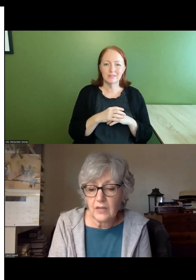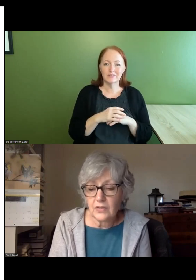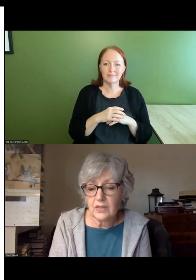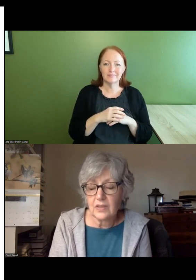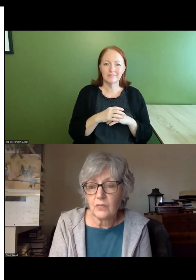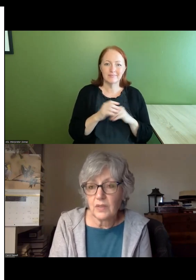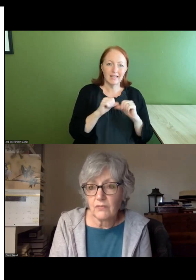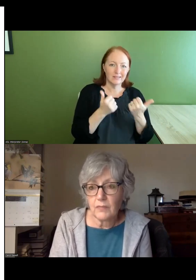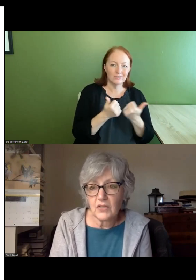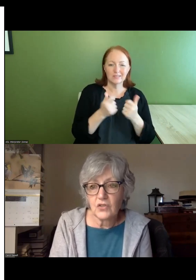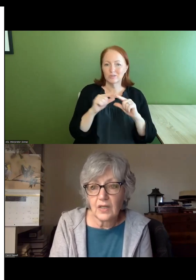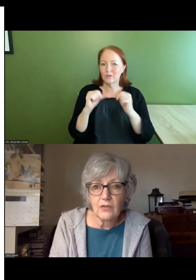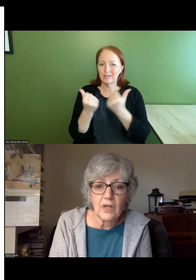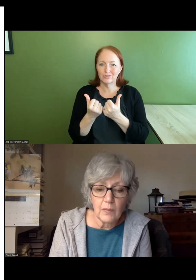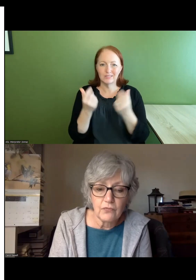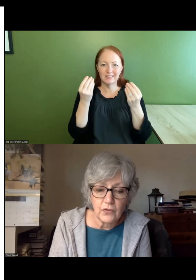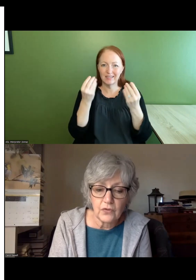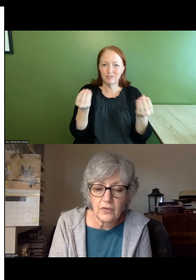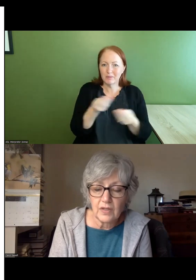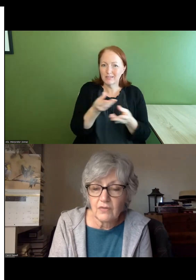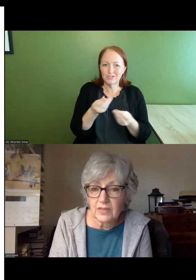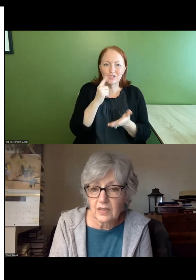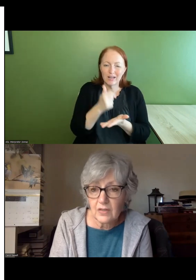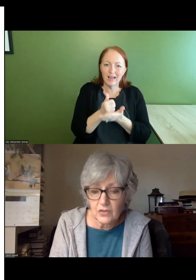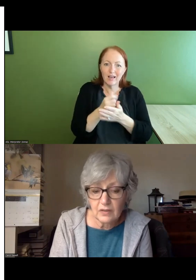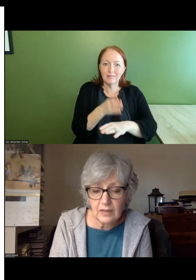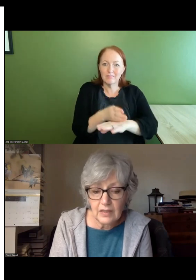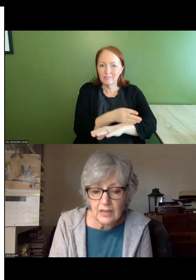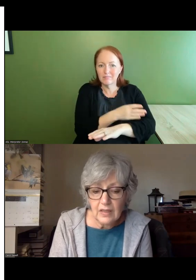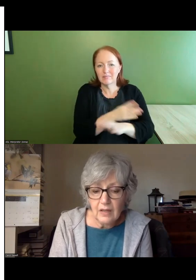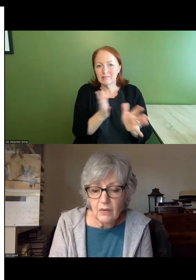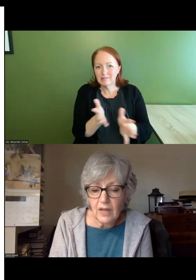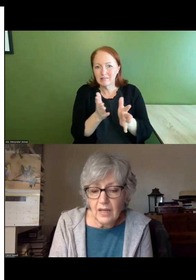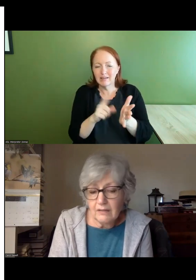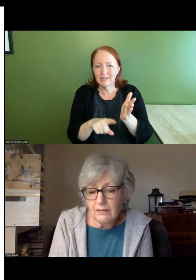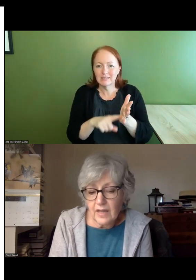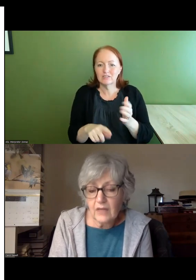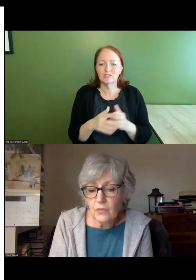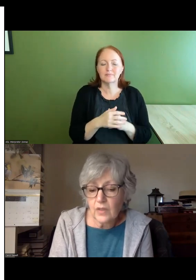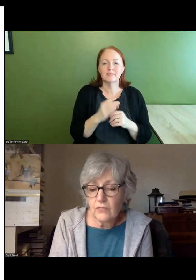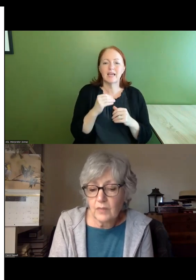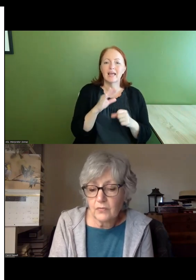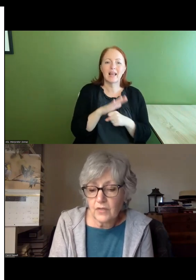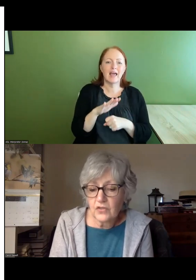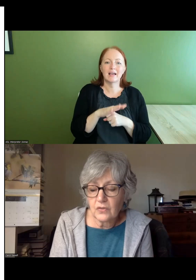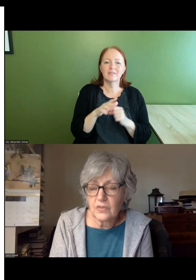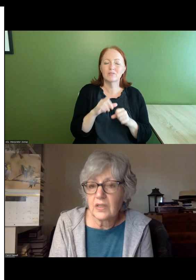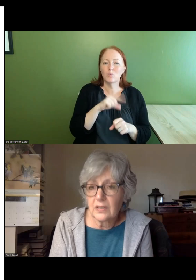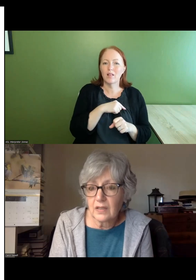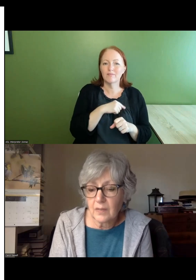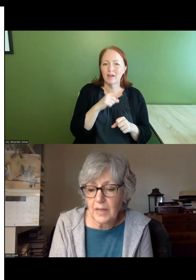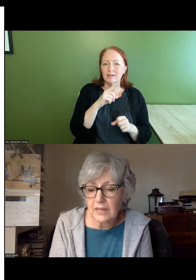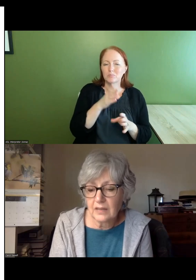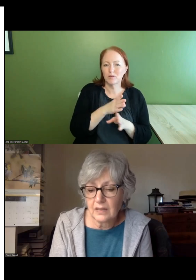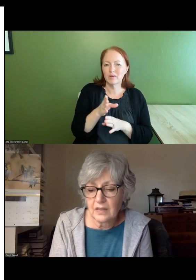between agencies with information that could help further an investigation. And the lack of qualified professionals to